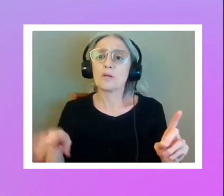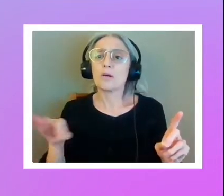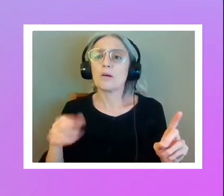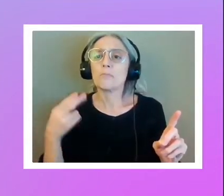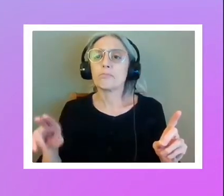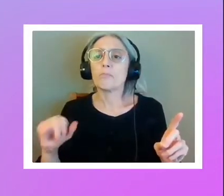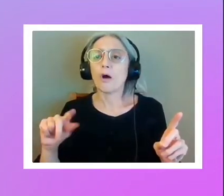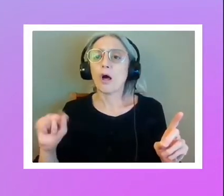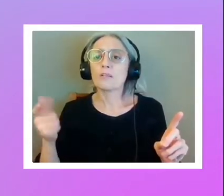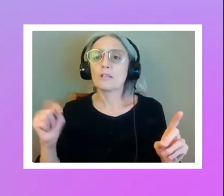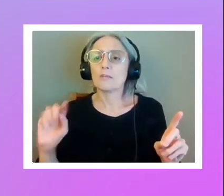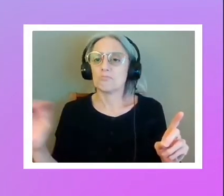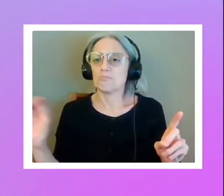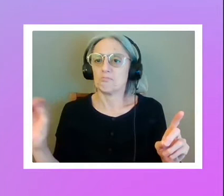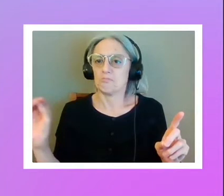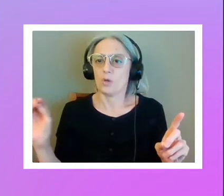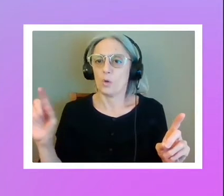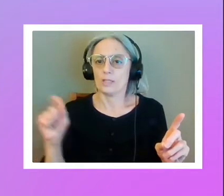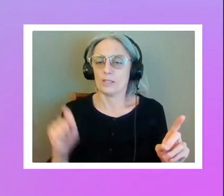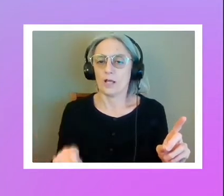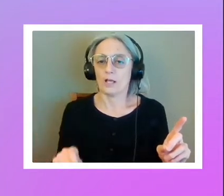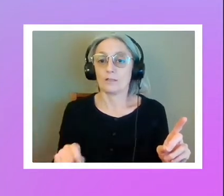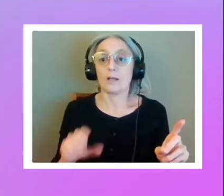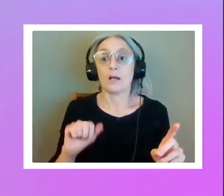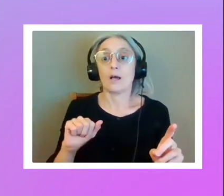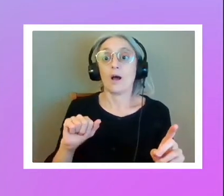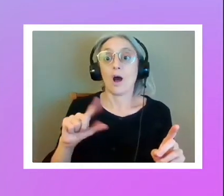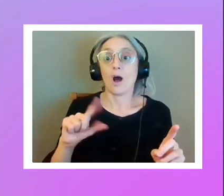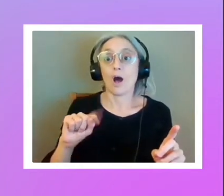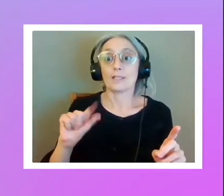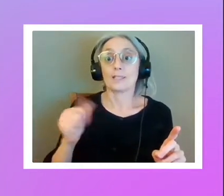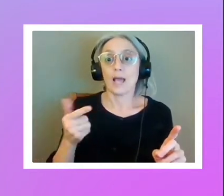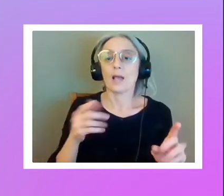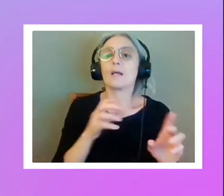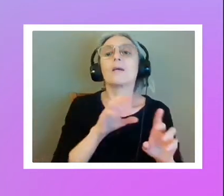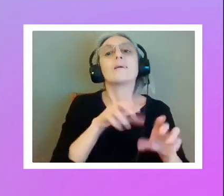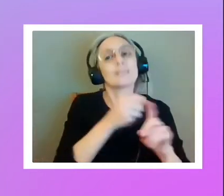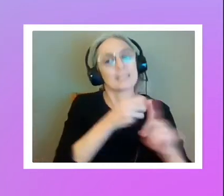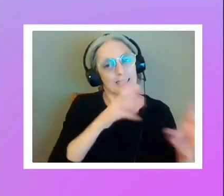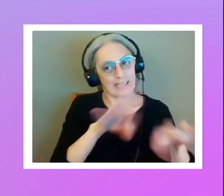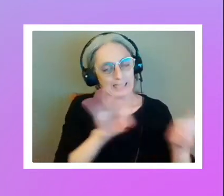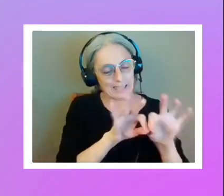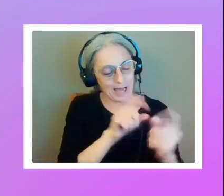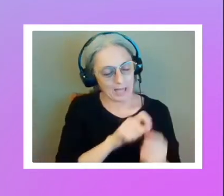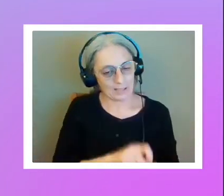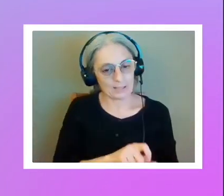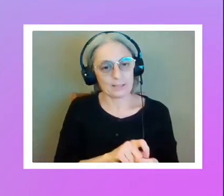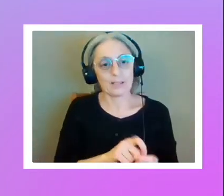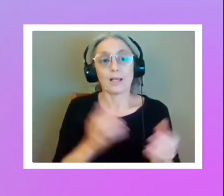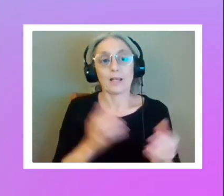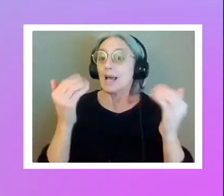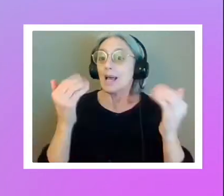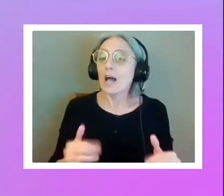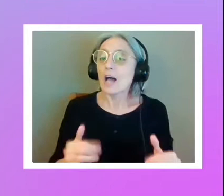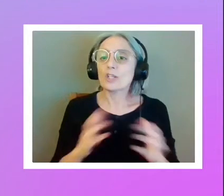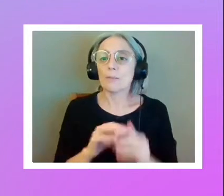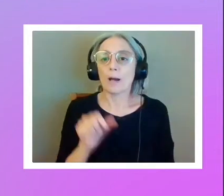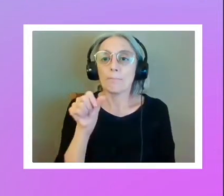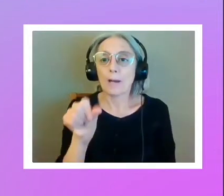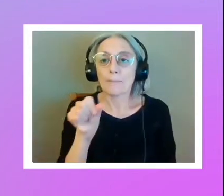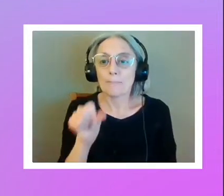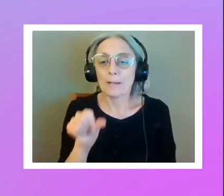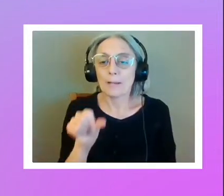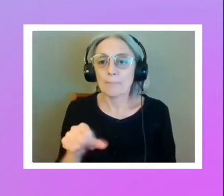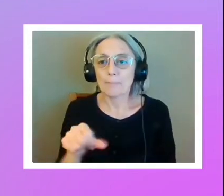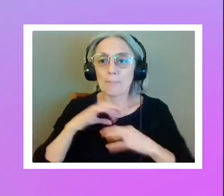text. That's what I want. I want details. So now let's talk about buttons. And yes, I like big buttons,